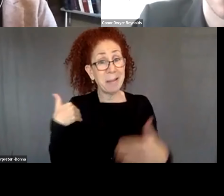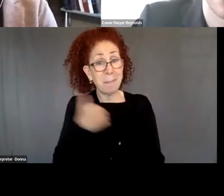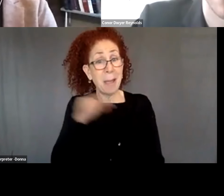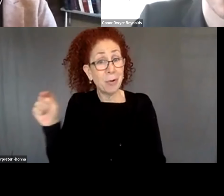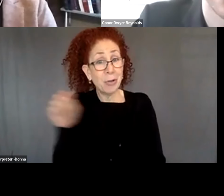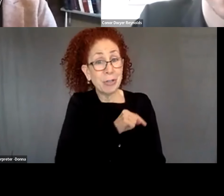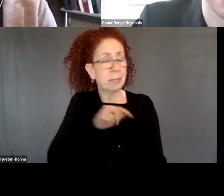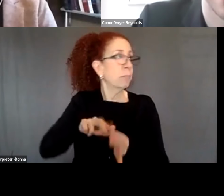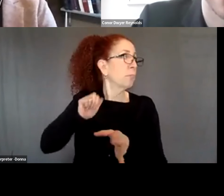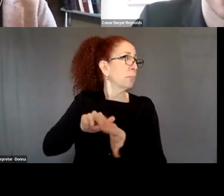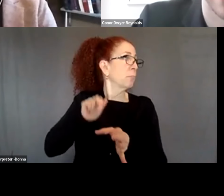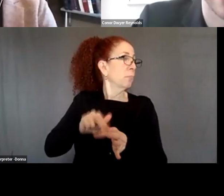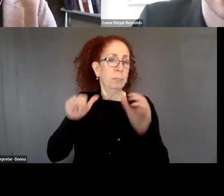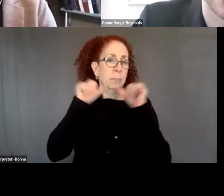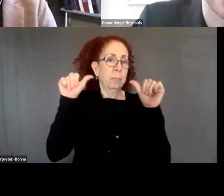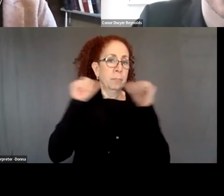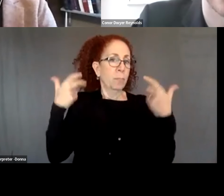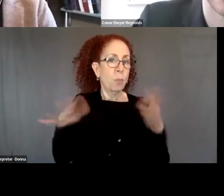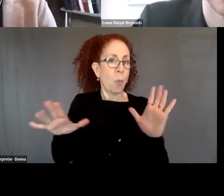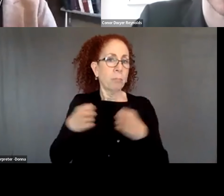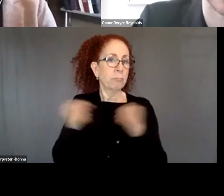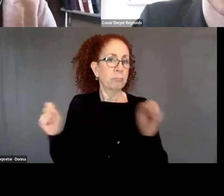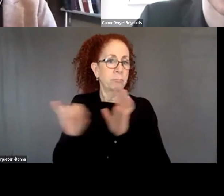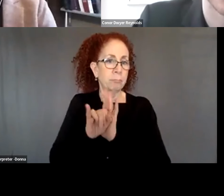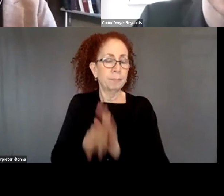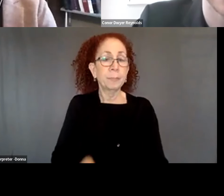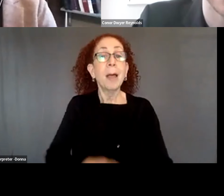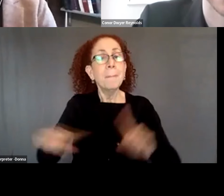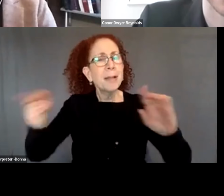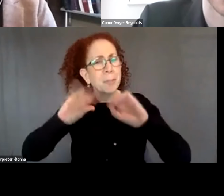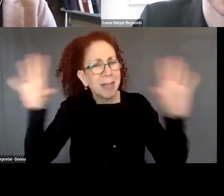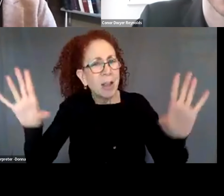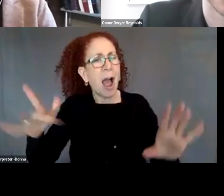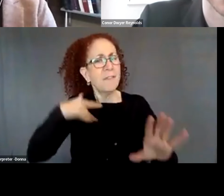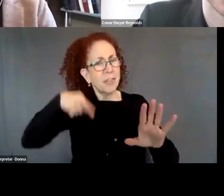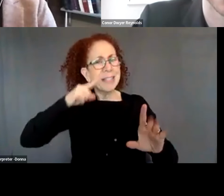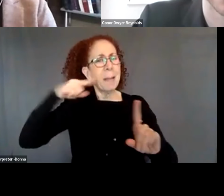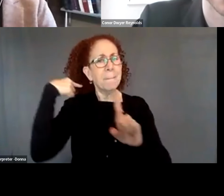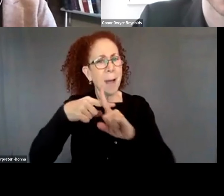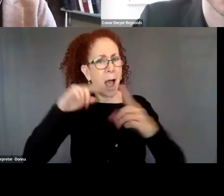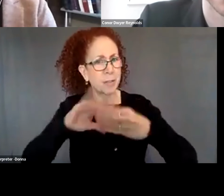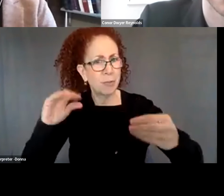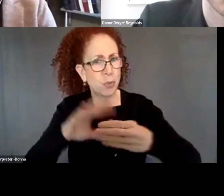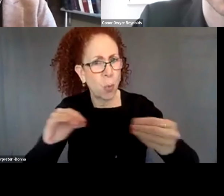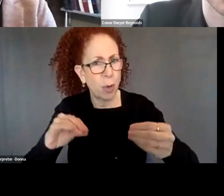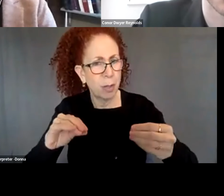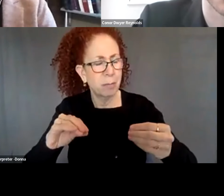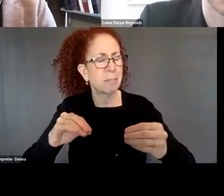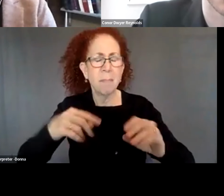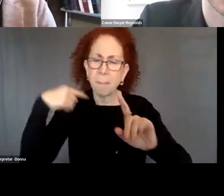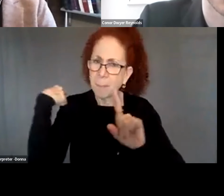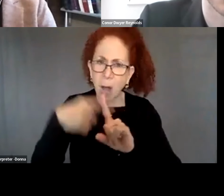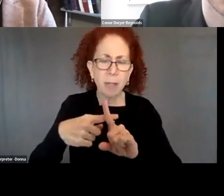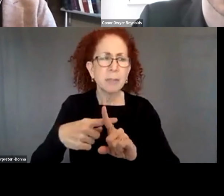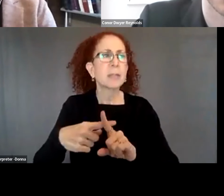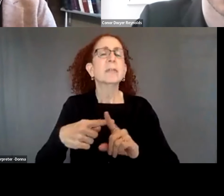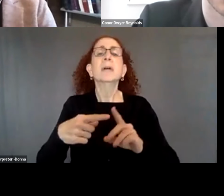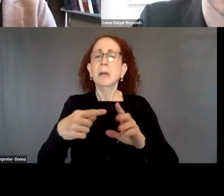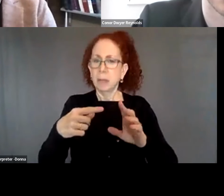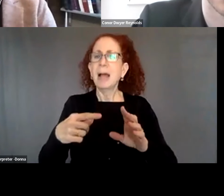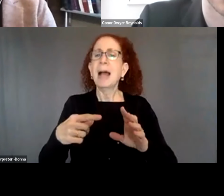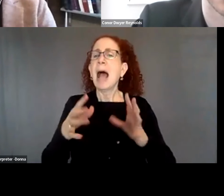opted out. But to be clear, I view this as a hopeful story, not of how we've been held back, but of how much further we can